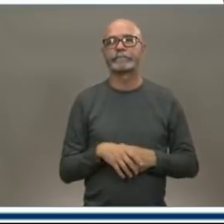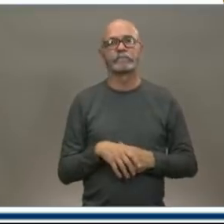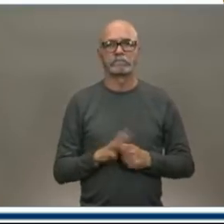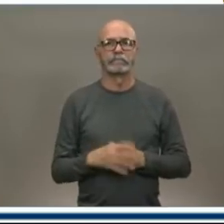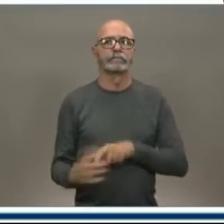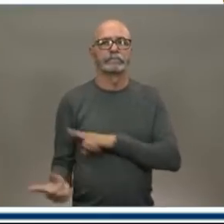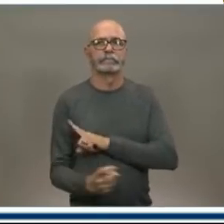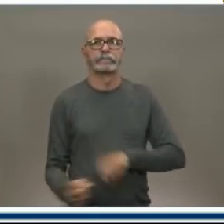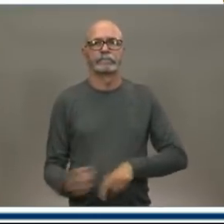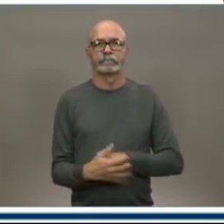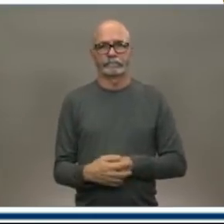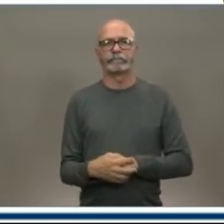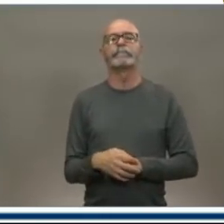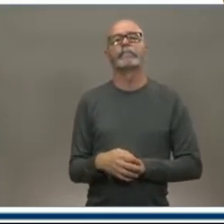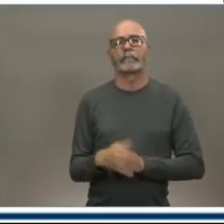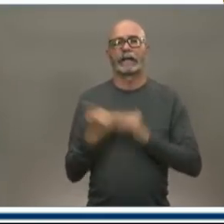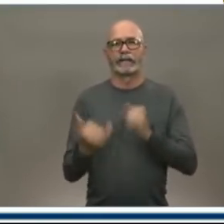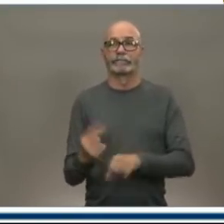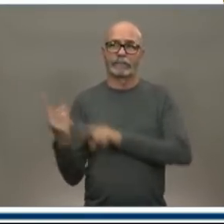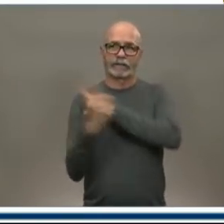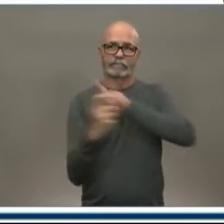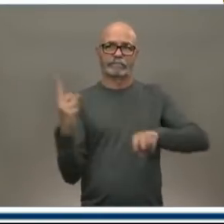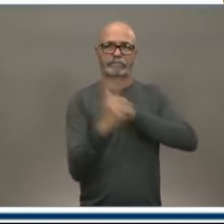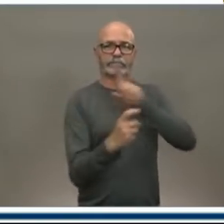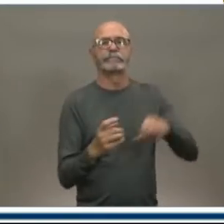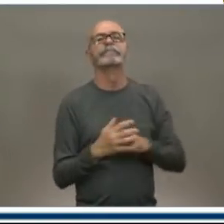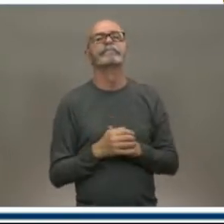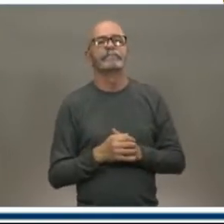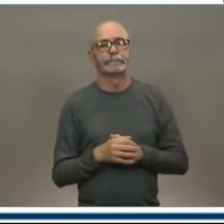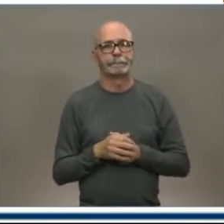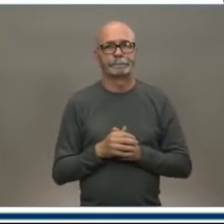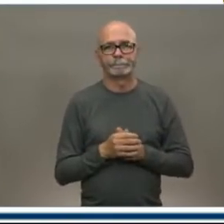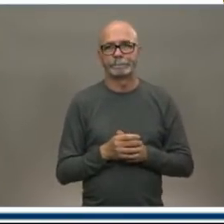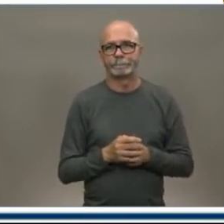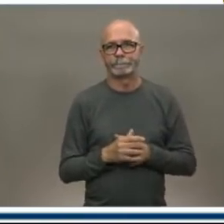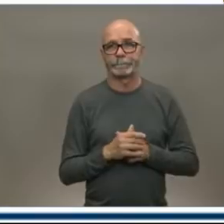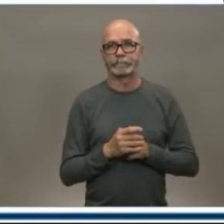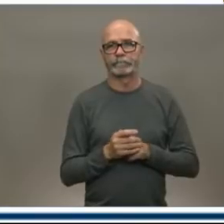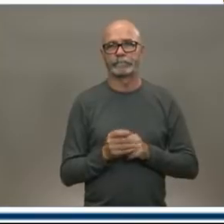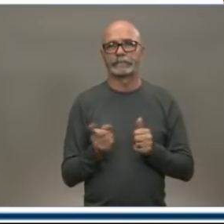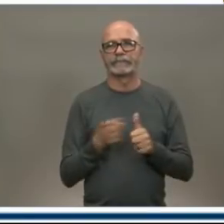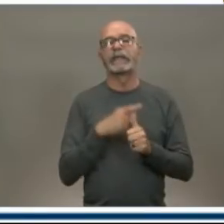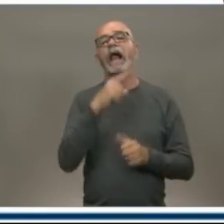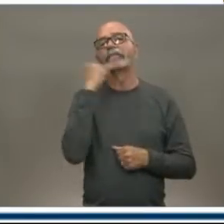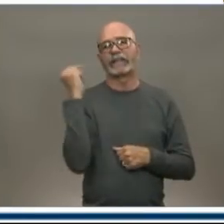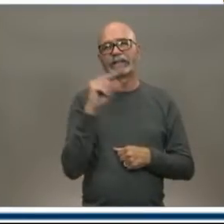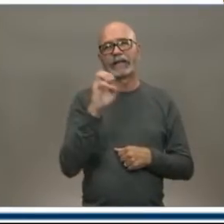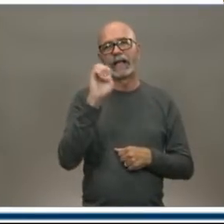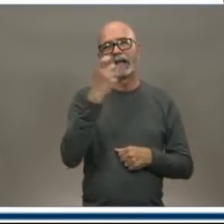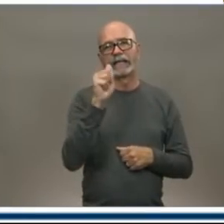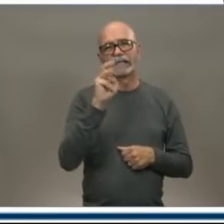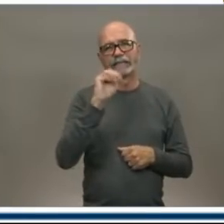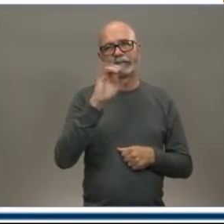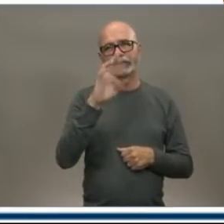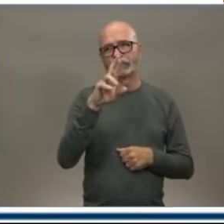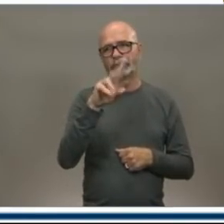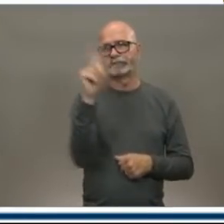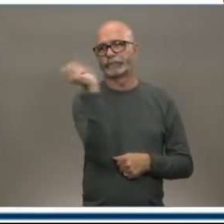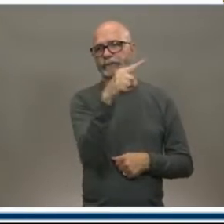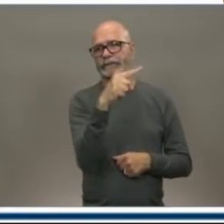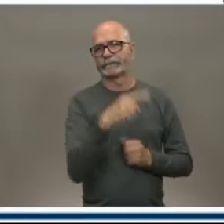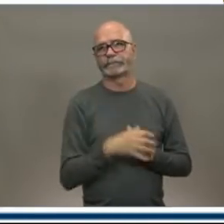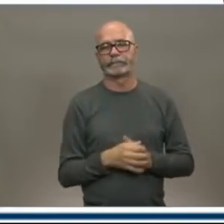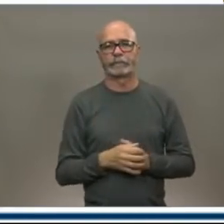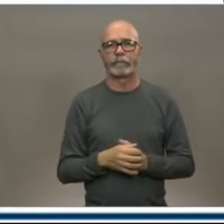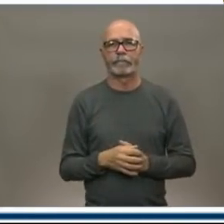We'll do one question and one follow-up in the amount of time that we have allotted for today. First question goes to Tim Biscay with the Halifax Examiner. Good afternoon.